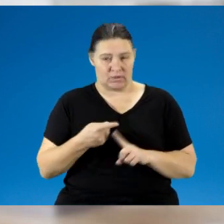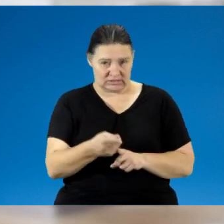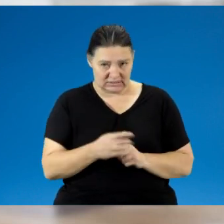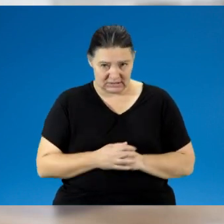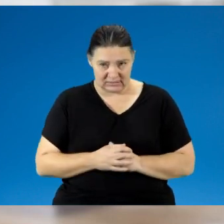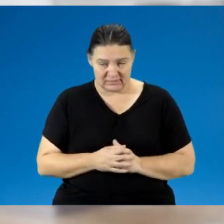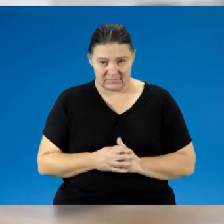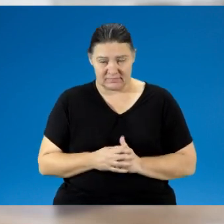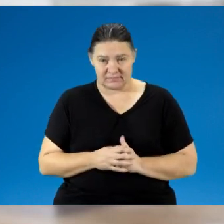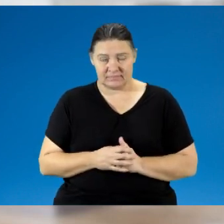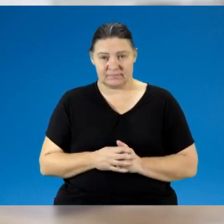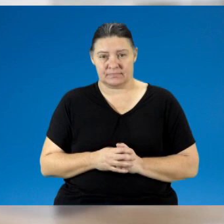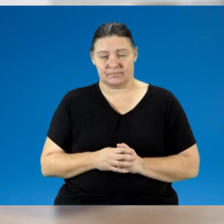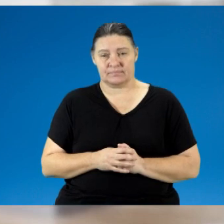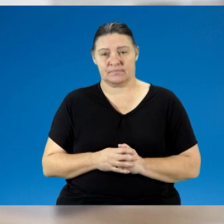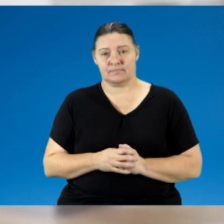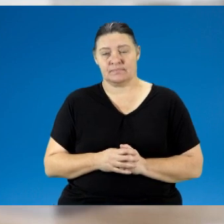over.